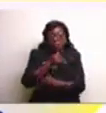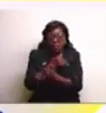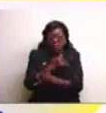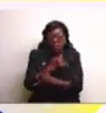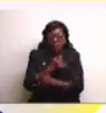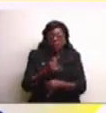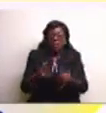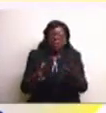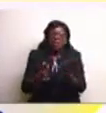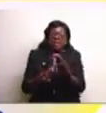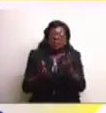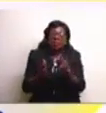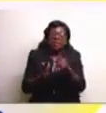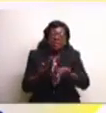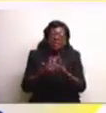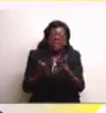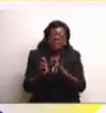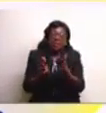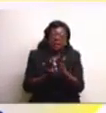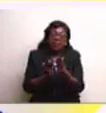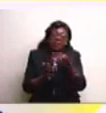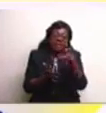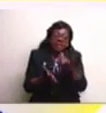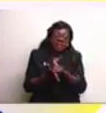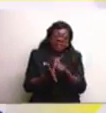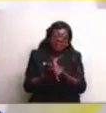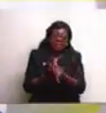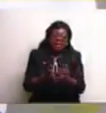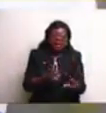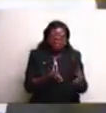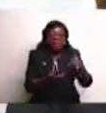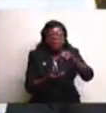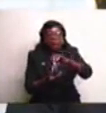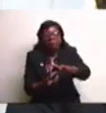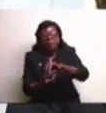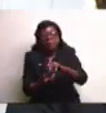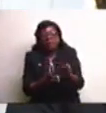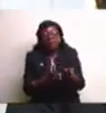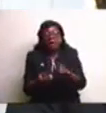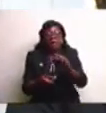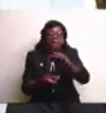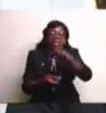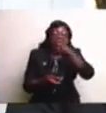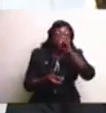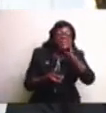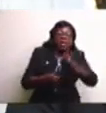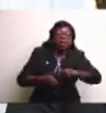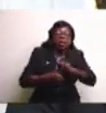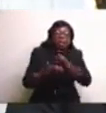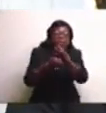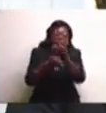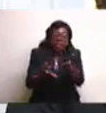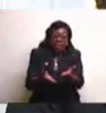2 Corinthians says that I've poured out myself like a drink offering. The Honorable George Smith